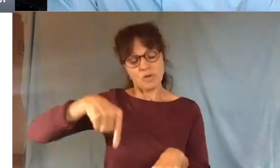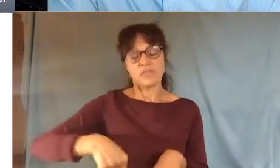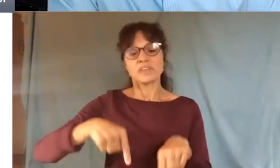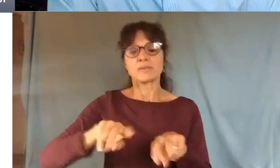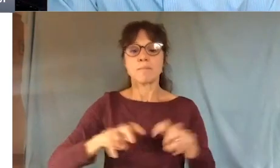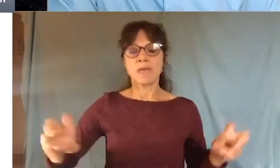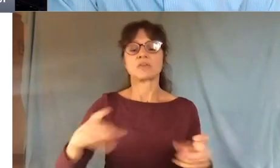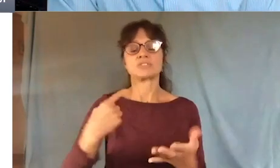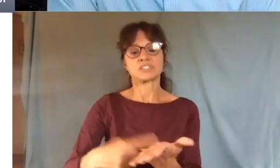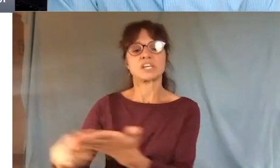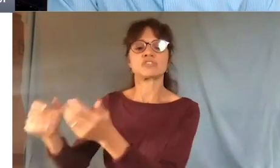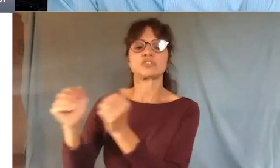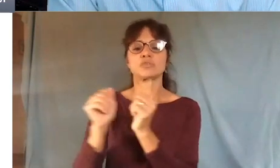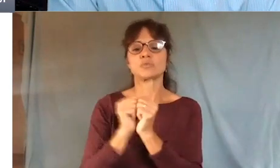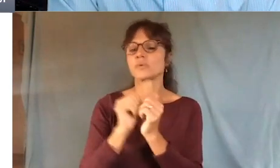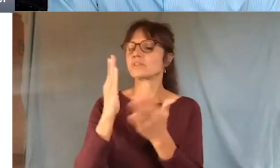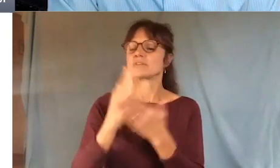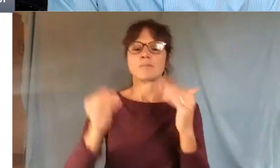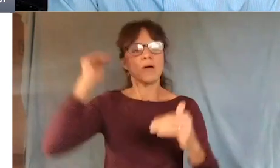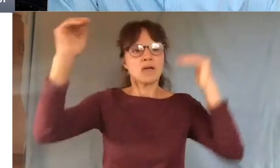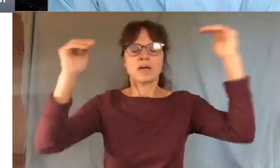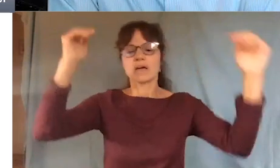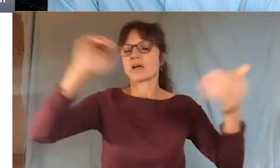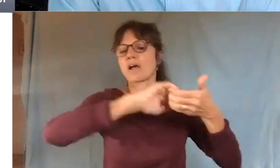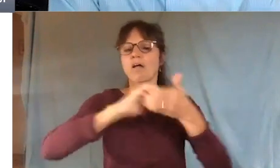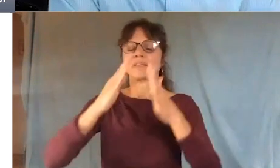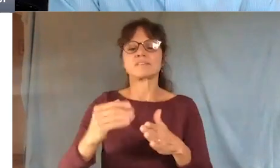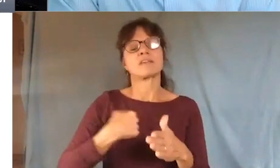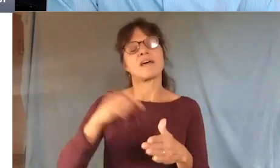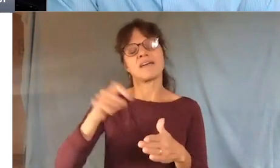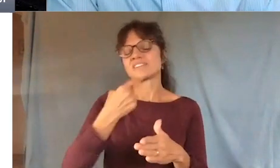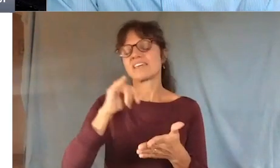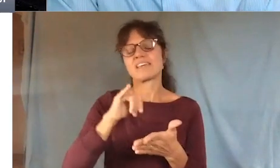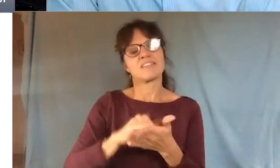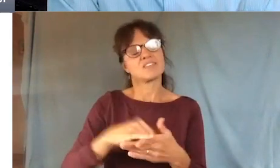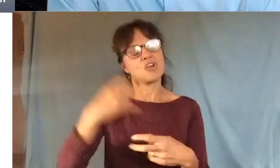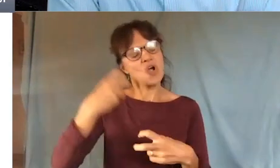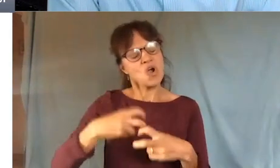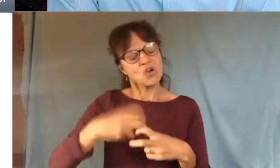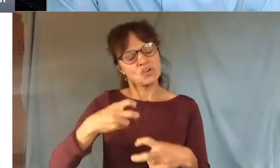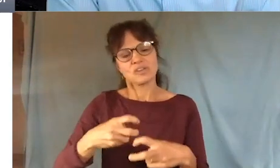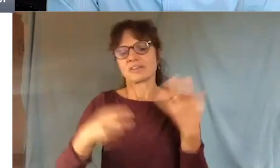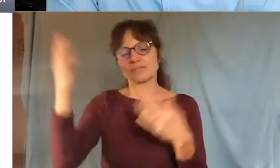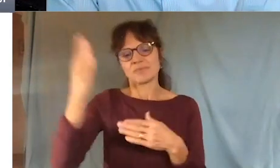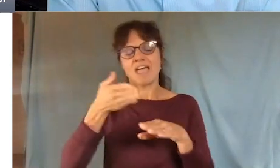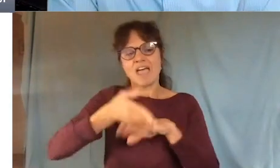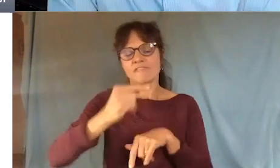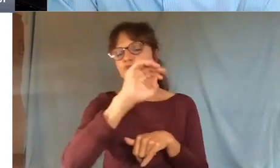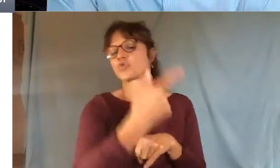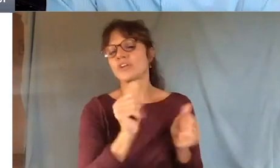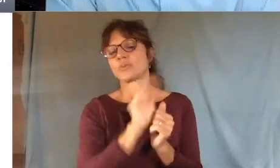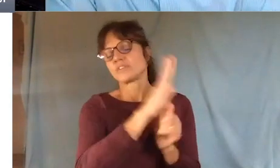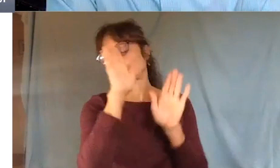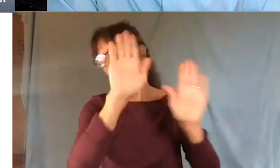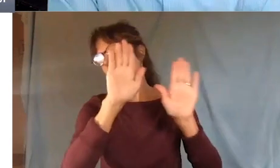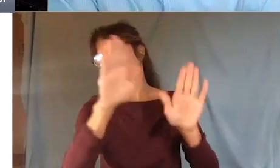discussion with esteemed colleagues. And I have to say that it is a tough act to follow Greg and his great presentation. I